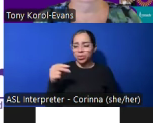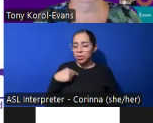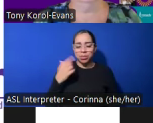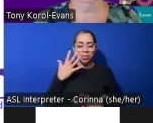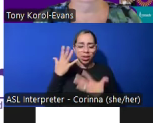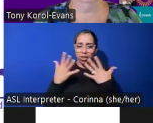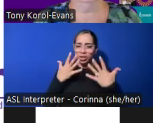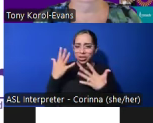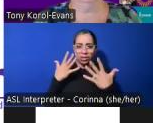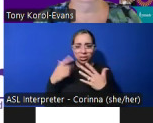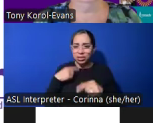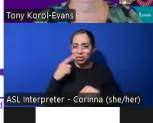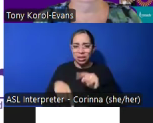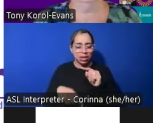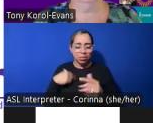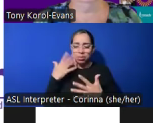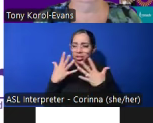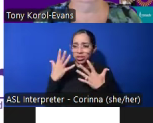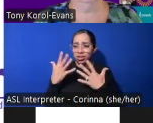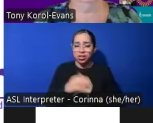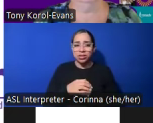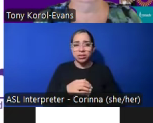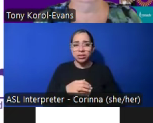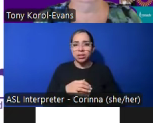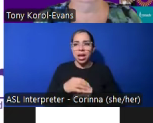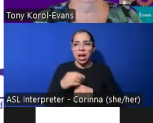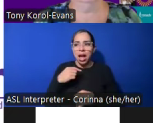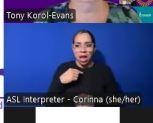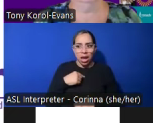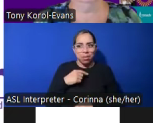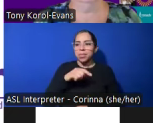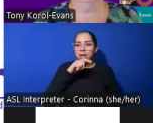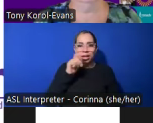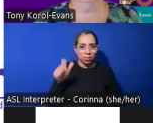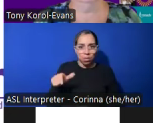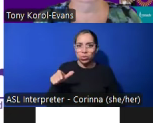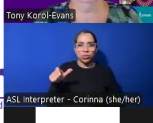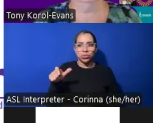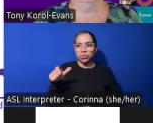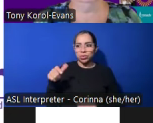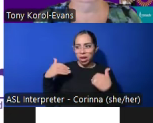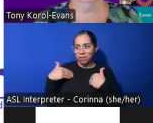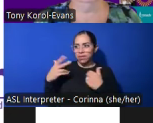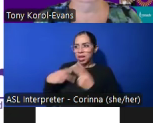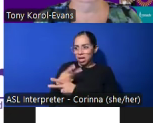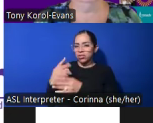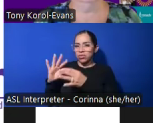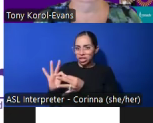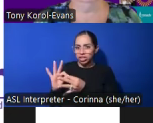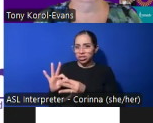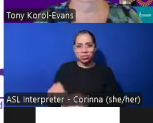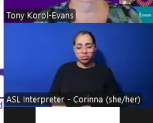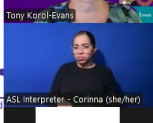I mean, I know better. I'm not supposed to be in this kind of relationship. Alicia, all kinds of women at different